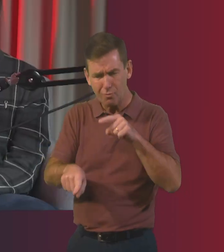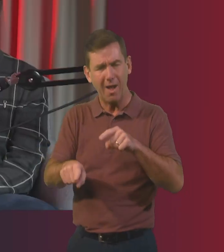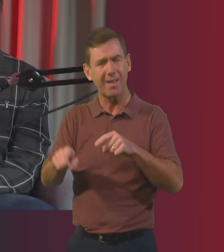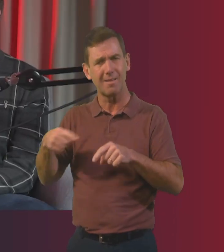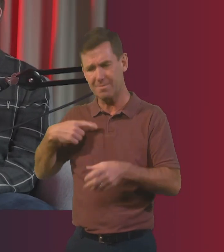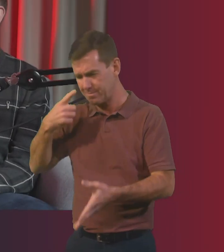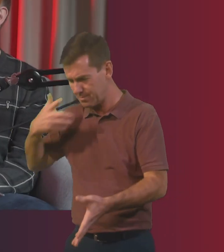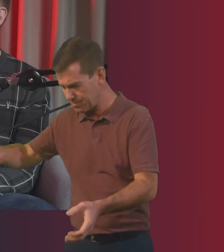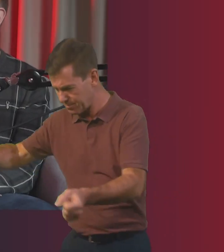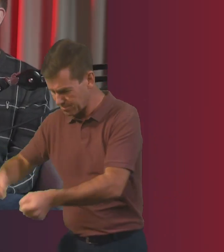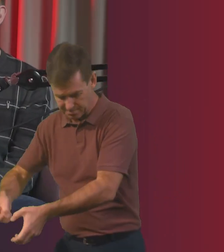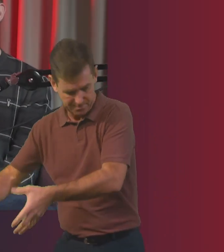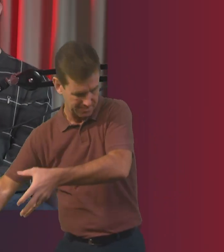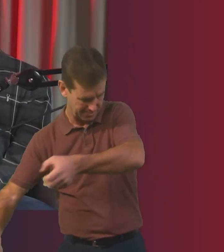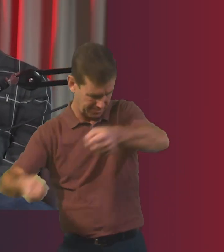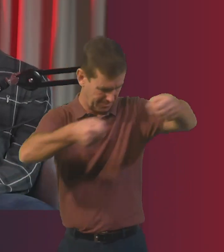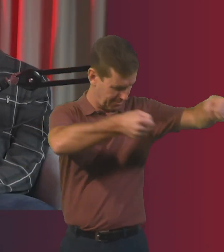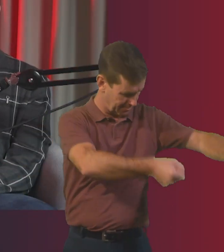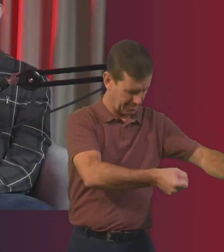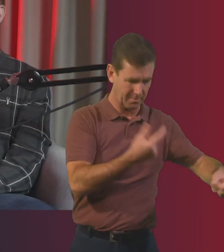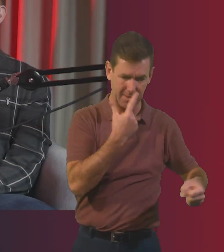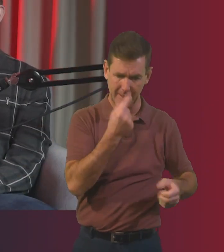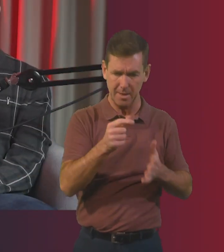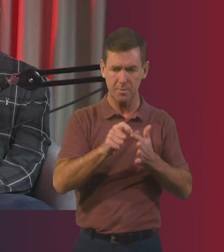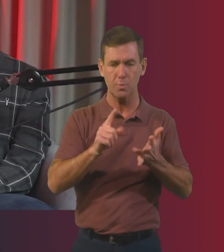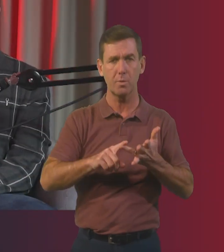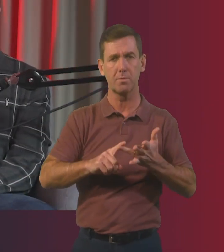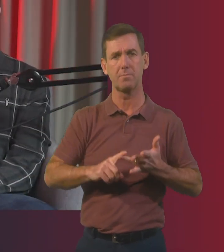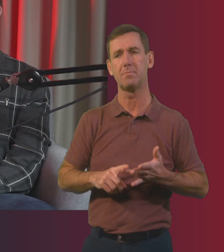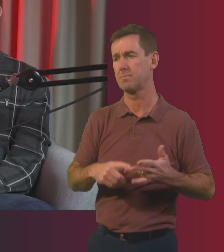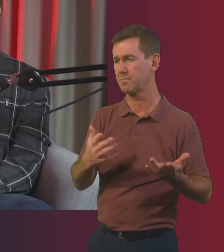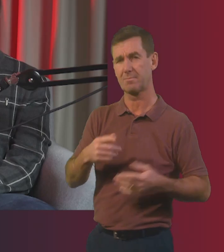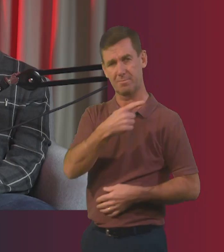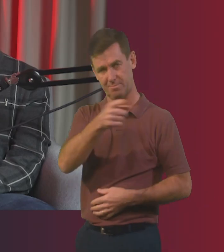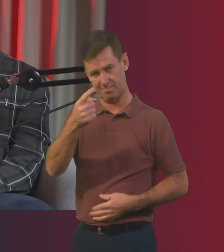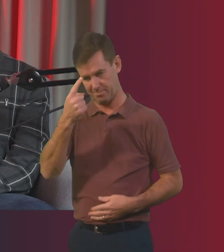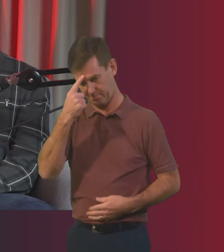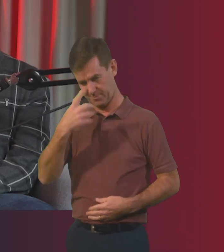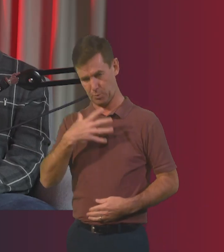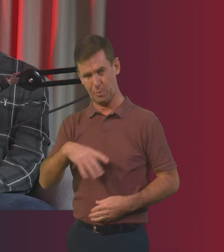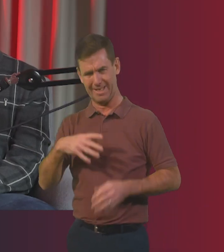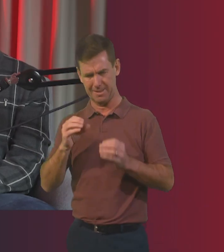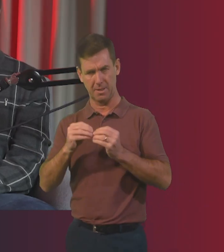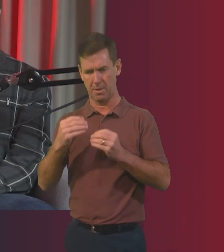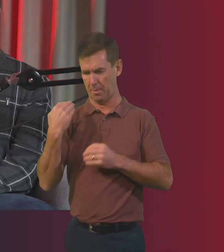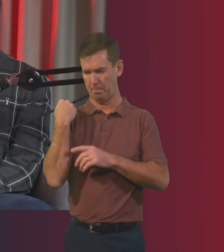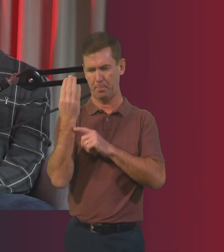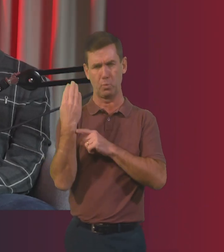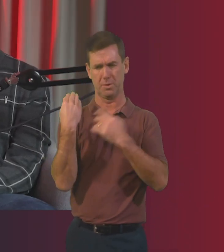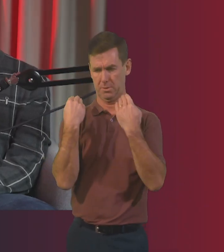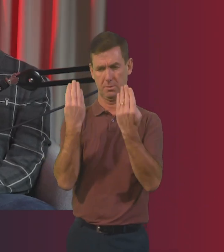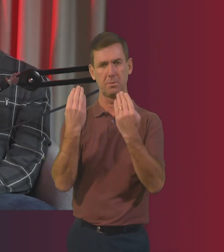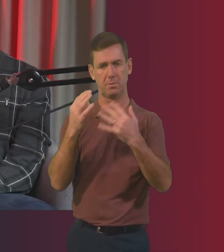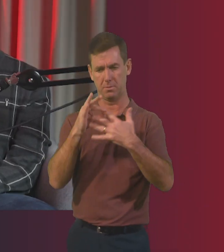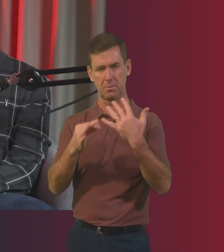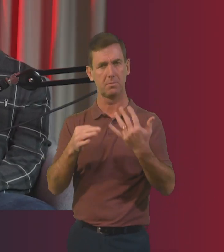your opportunity to try and check that it actually works. The other one is bring anything with you that you're going to want to put in the boot to check that it fits. So if you have maybe